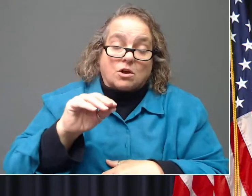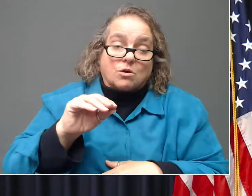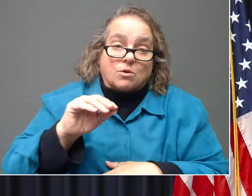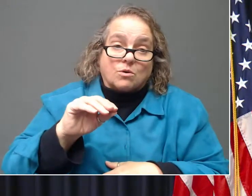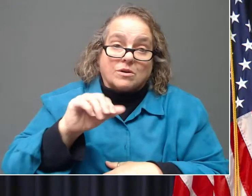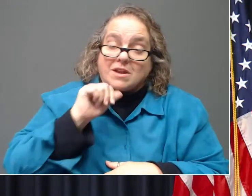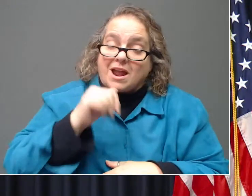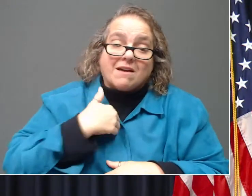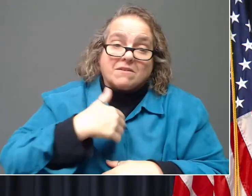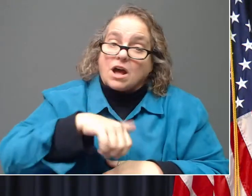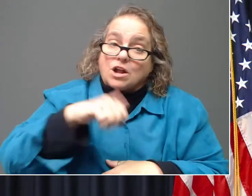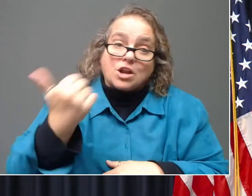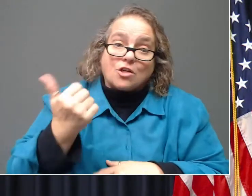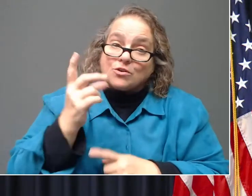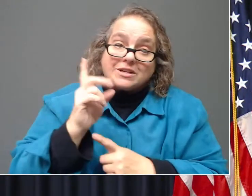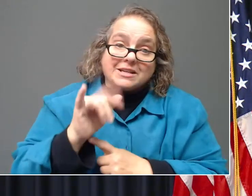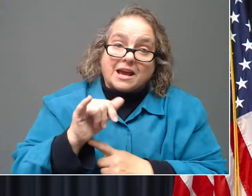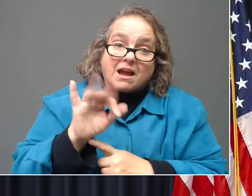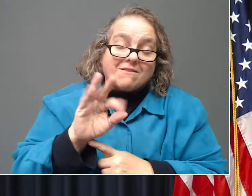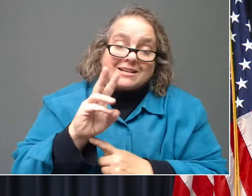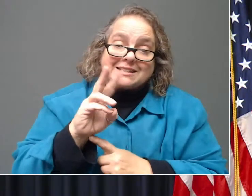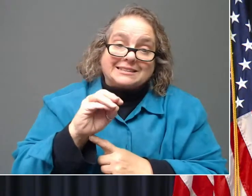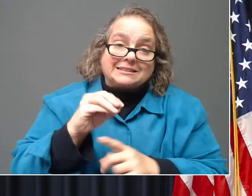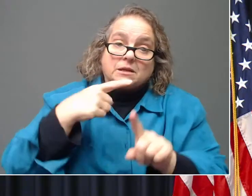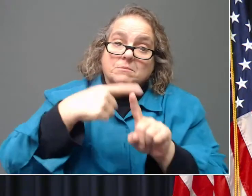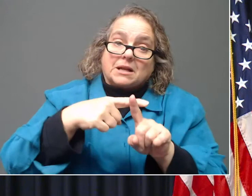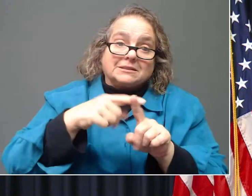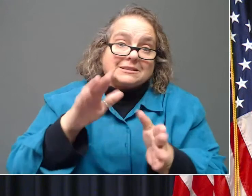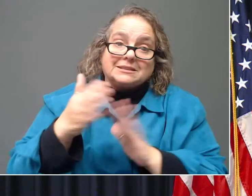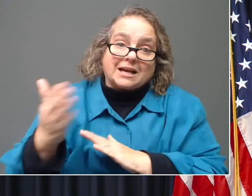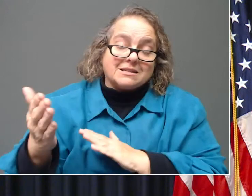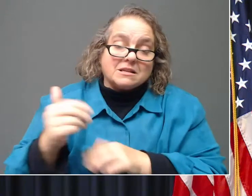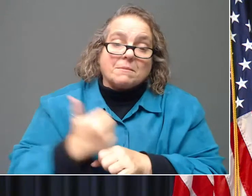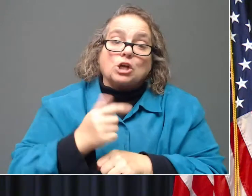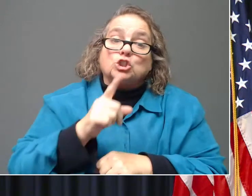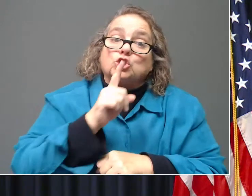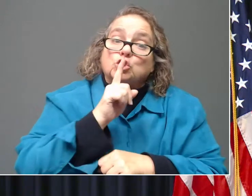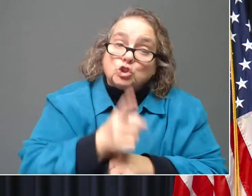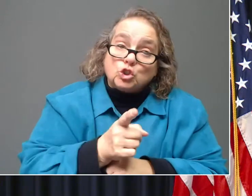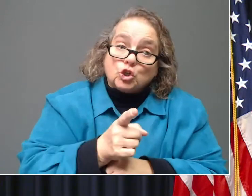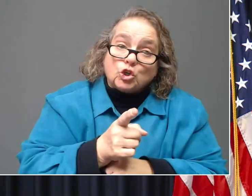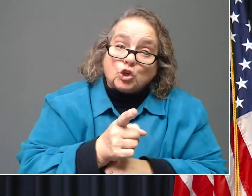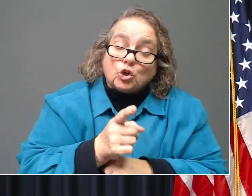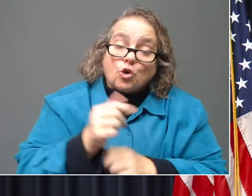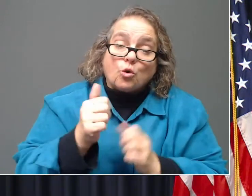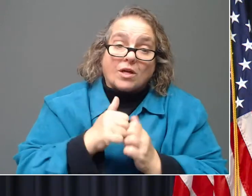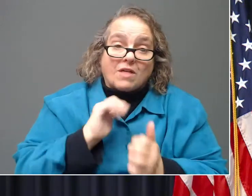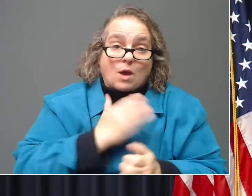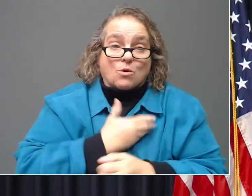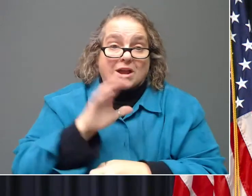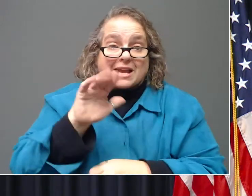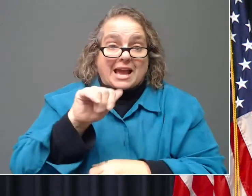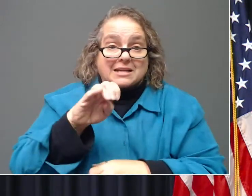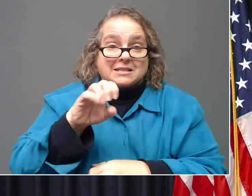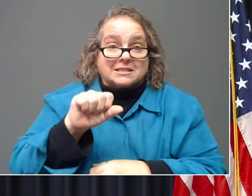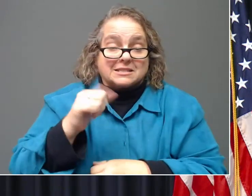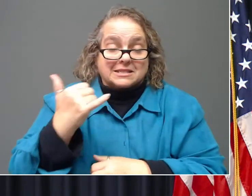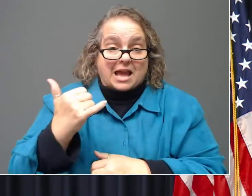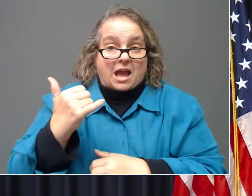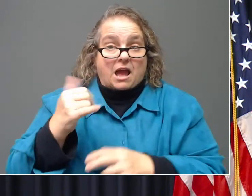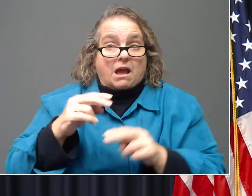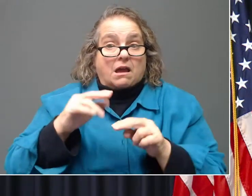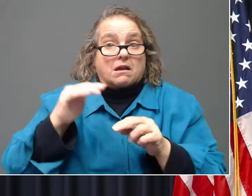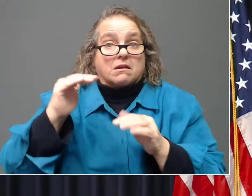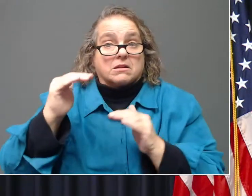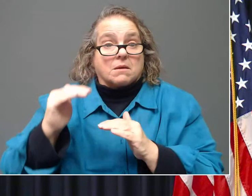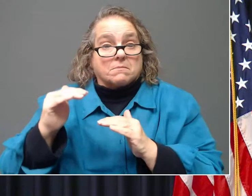day of 60 plus deaths. Let's make sure that that with our cases going down, with the vaccine here, with